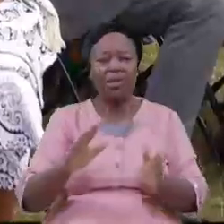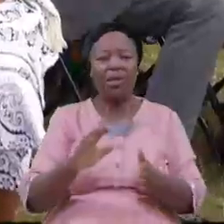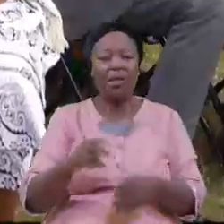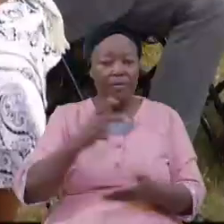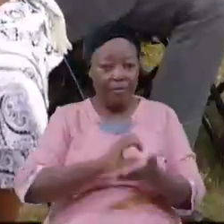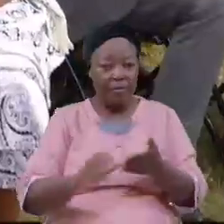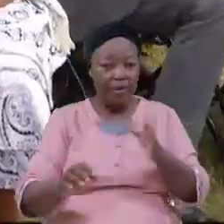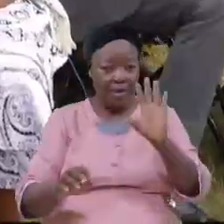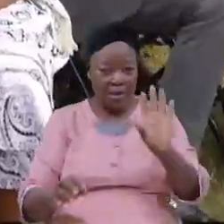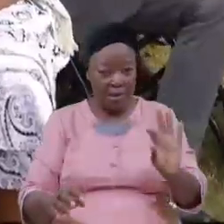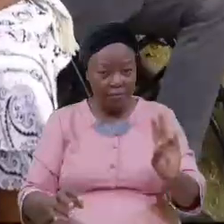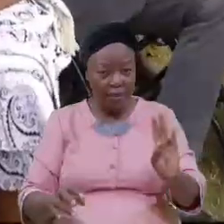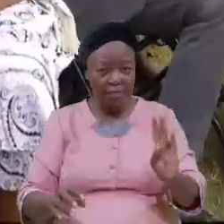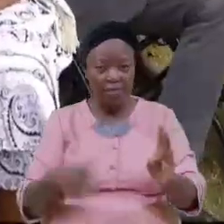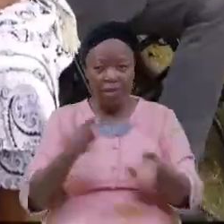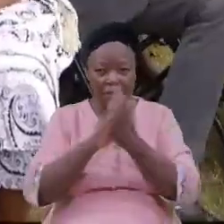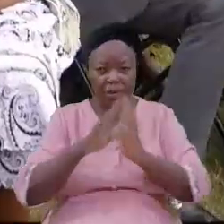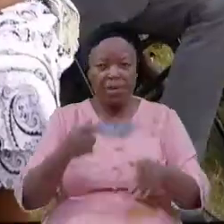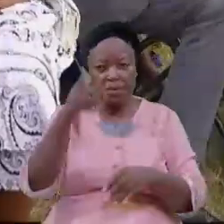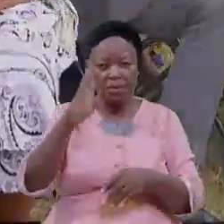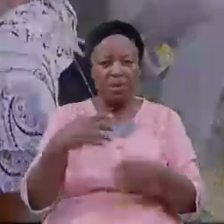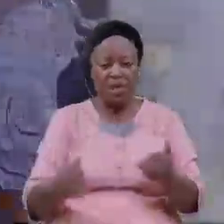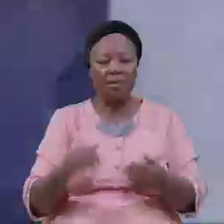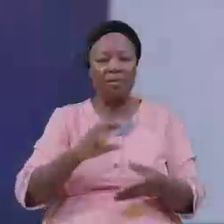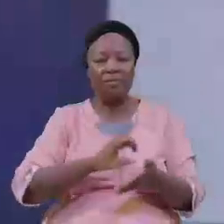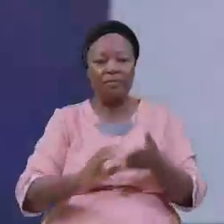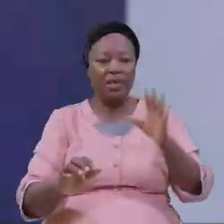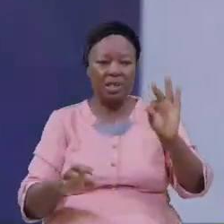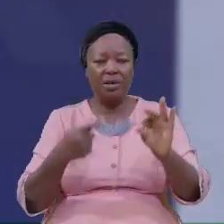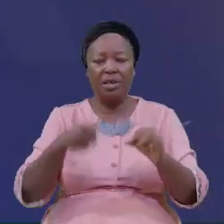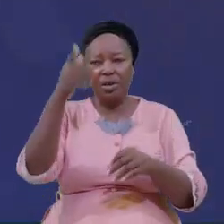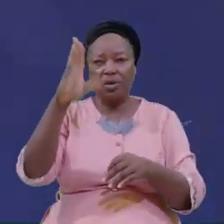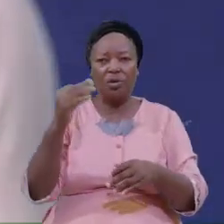verse 9, the God of peace shall be with you.